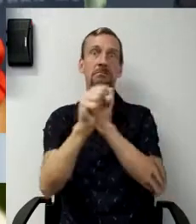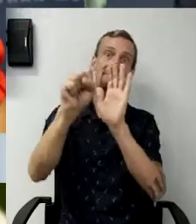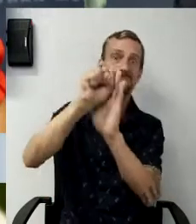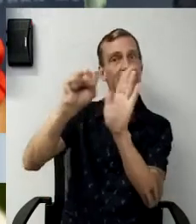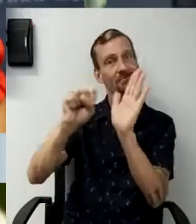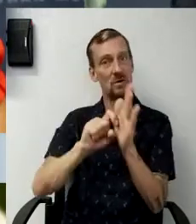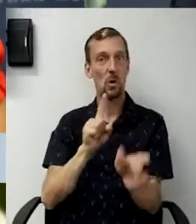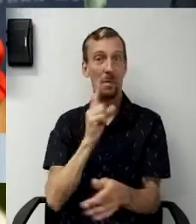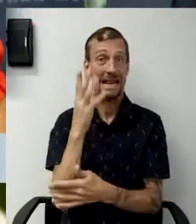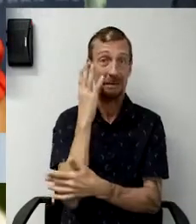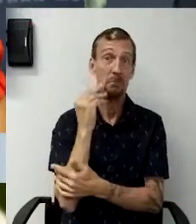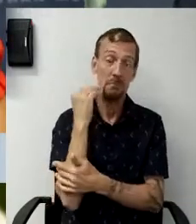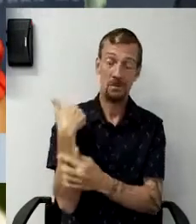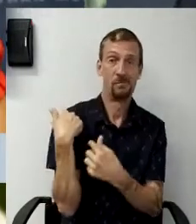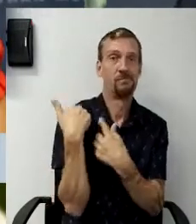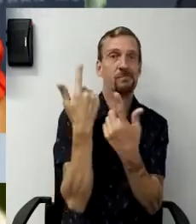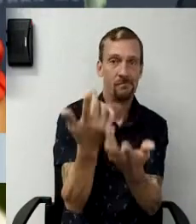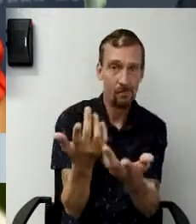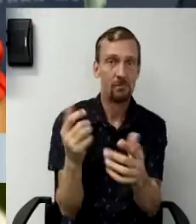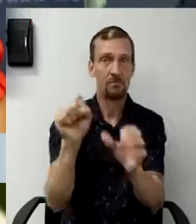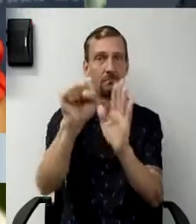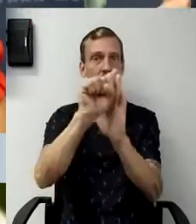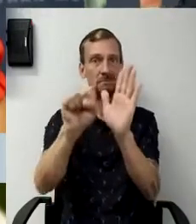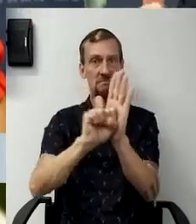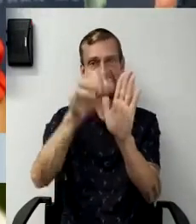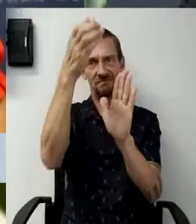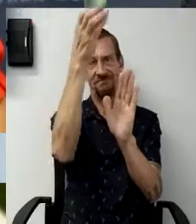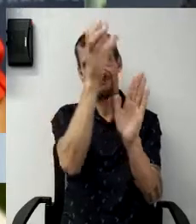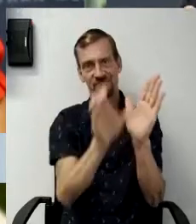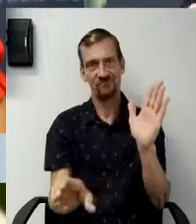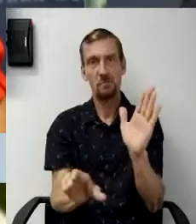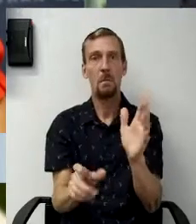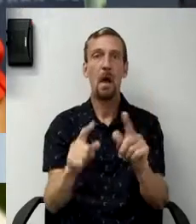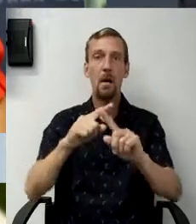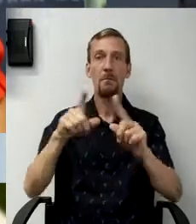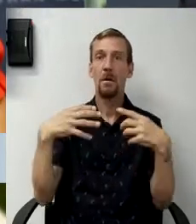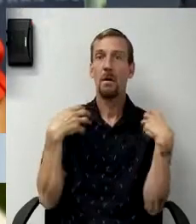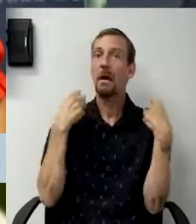has experienced statewide. But